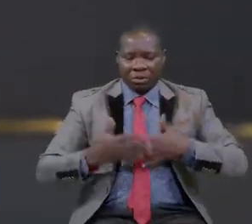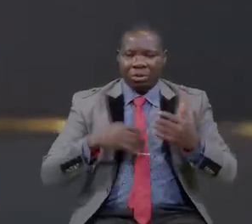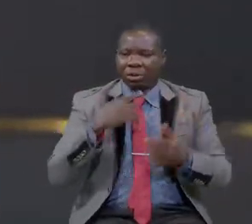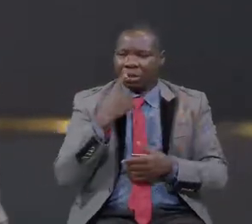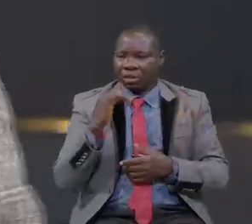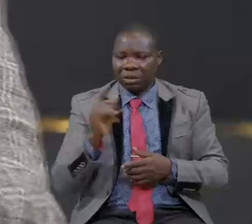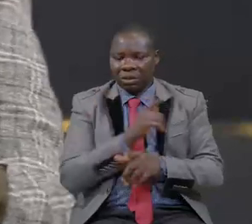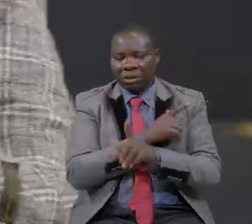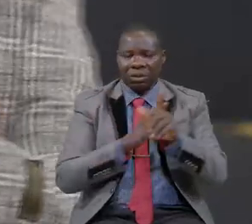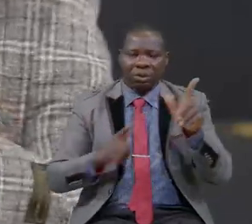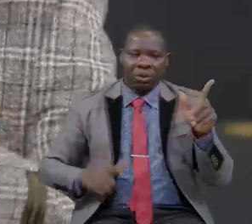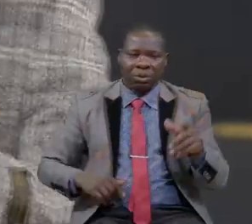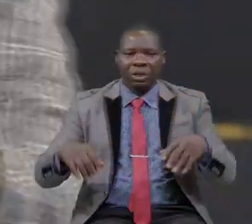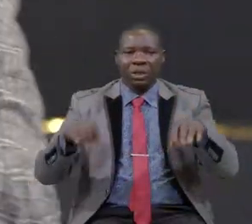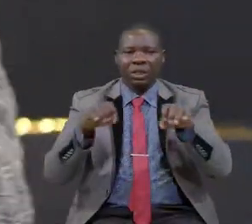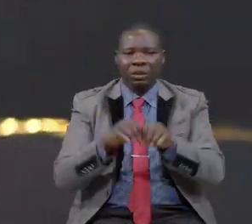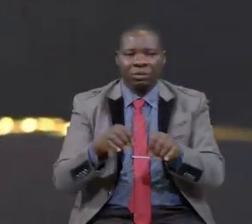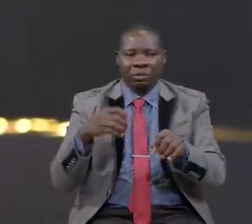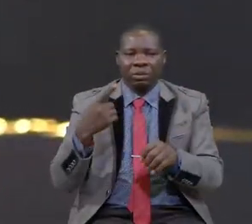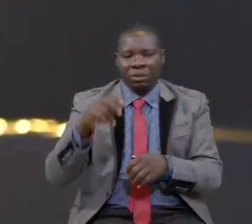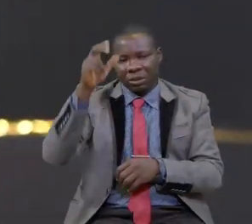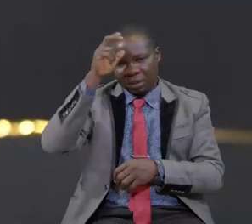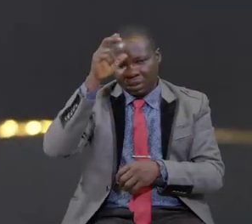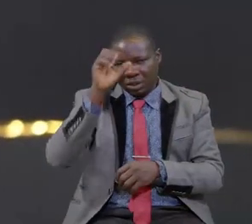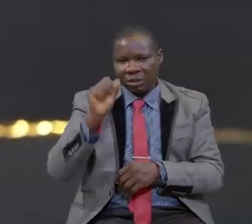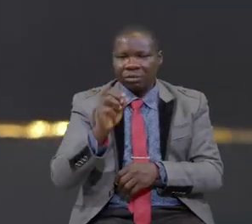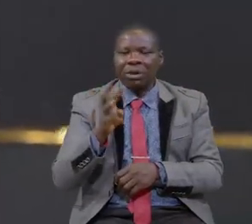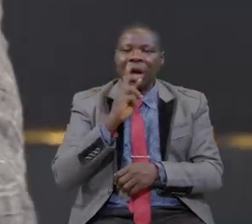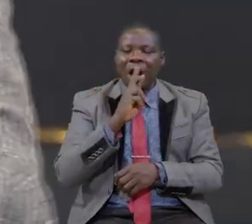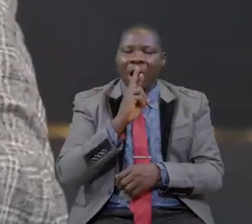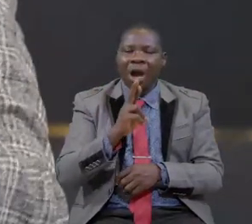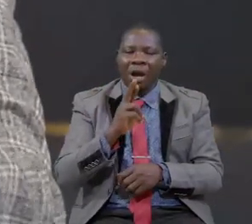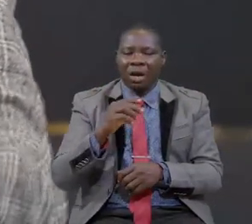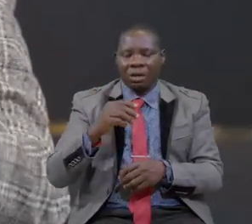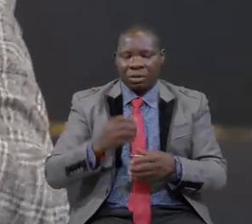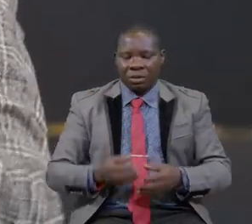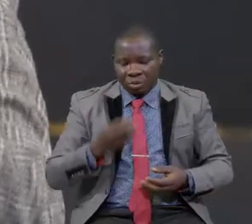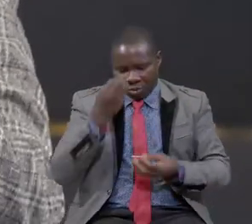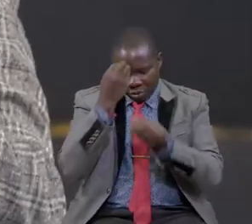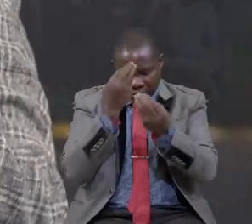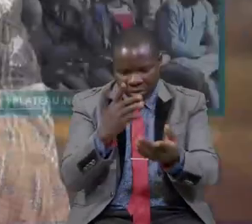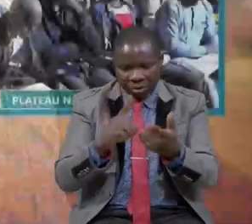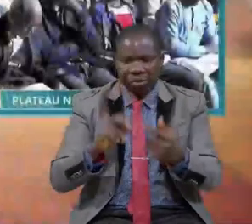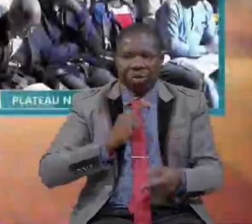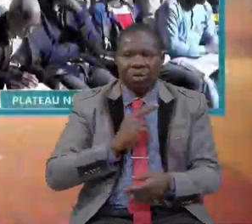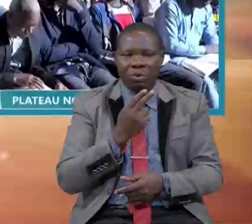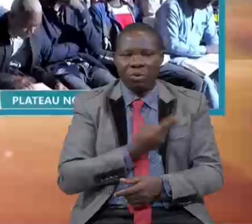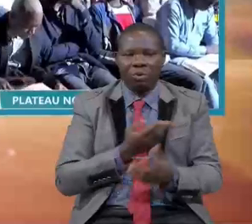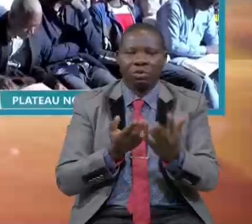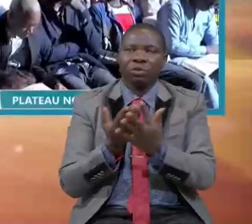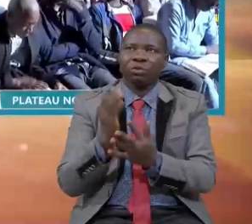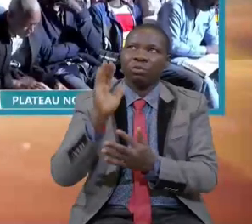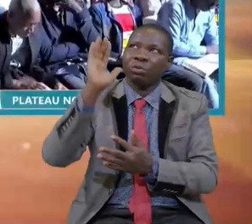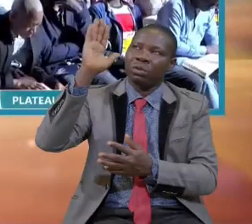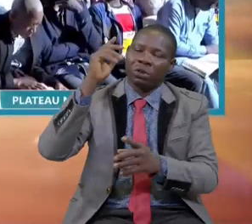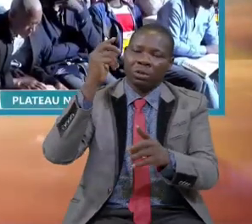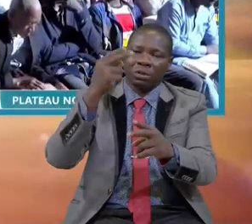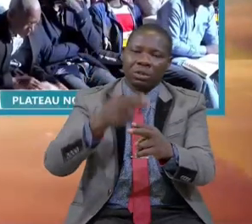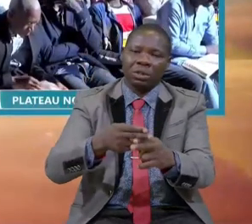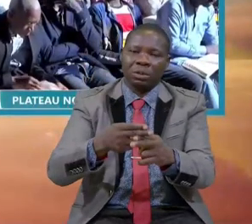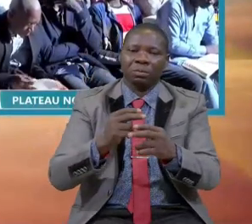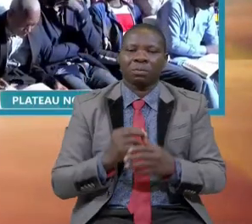Lord, even the devils are subject unto us through thy